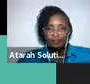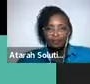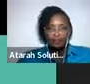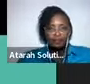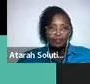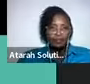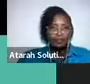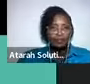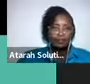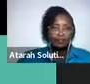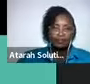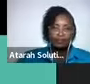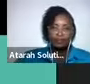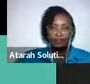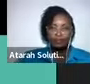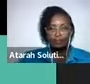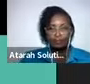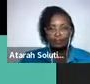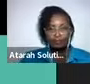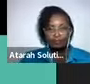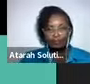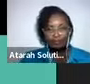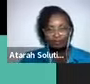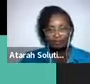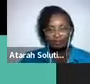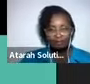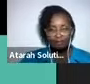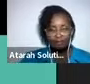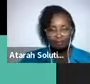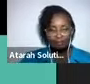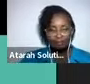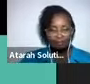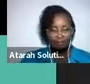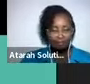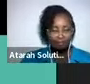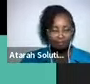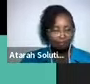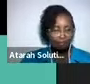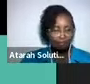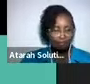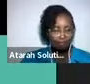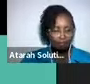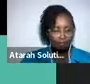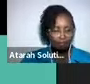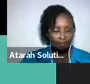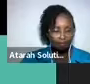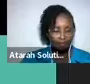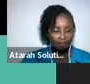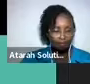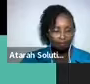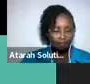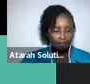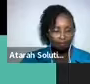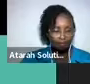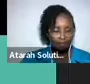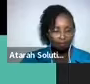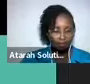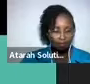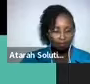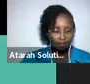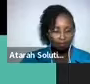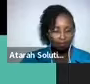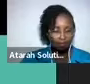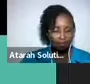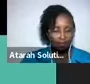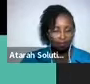time we've tried different channels. We've tried radio, TV, WhatsApp stories, Instagram stories,